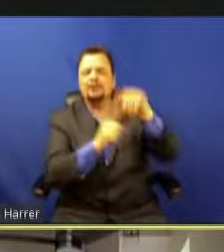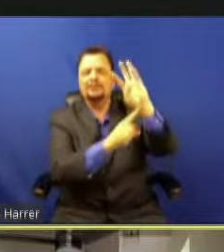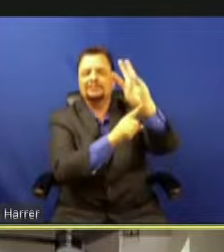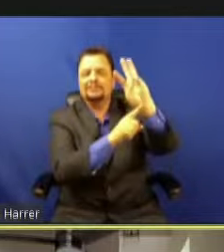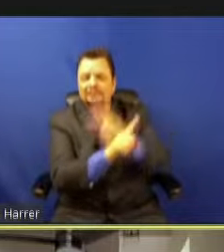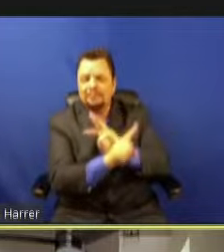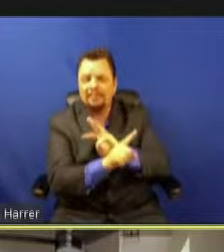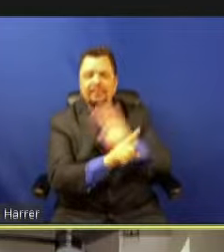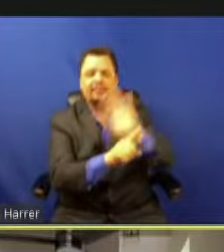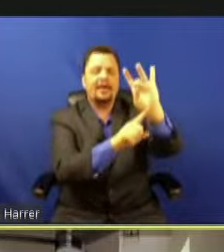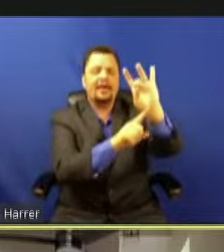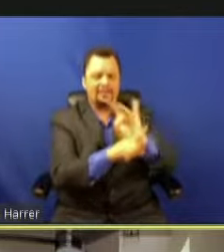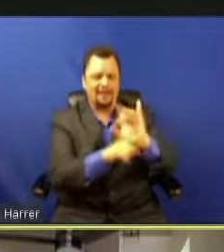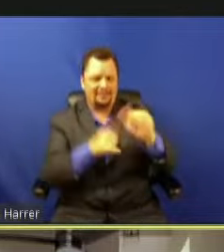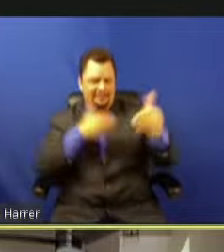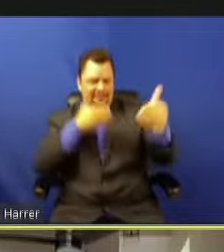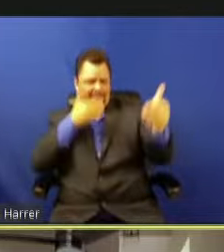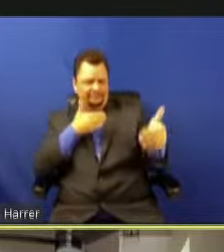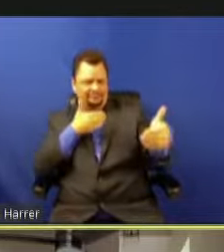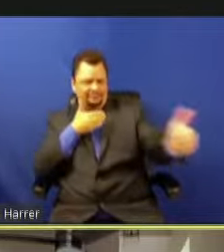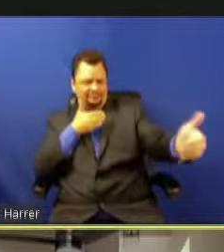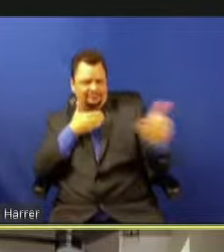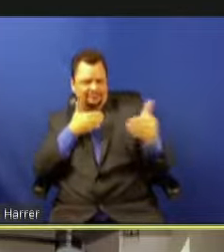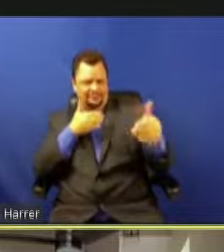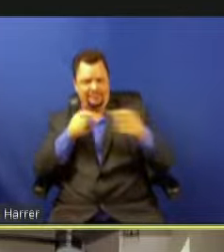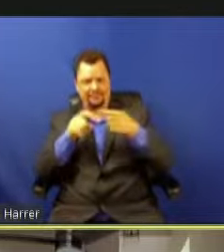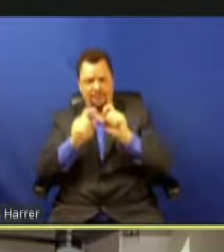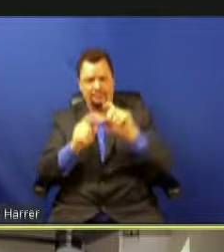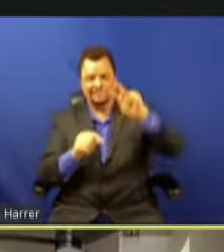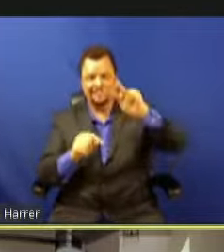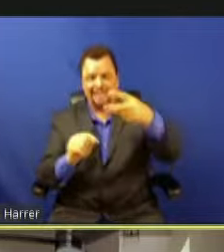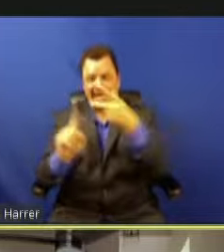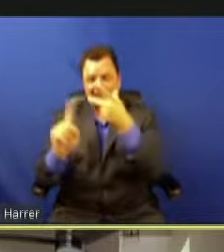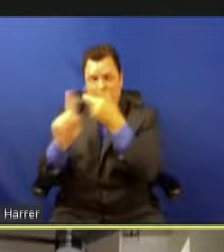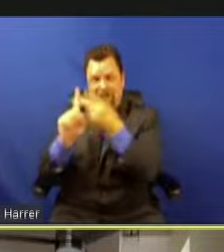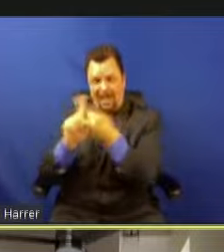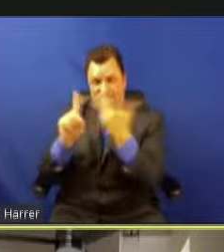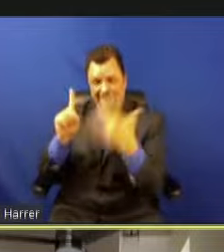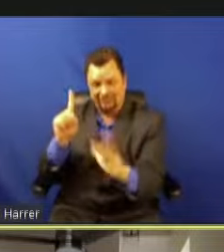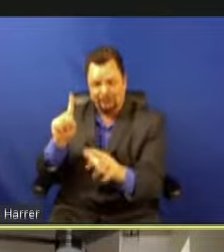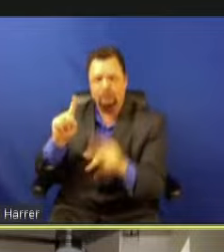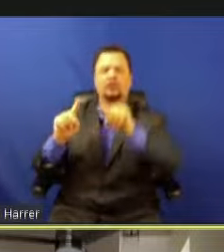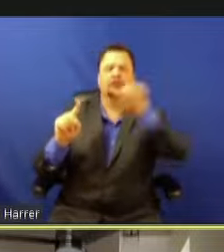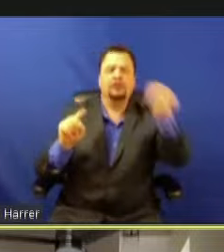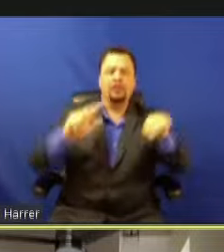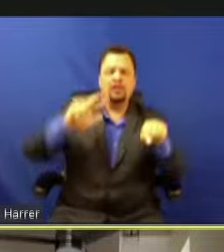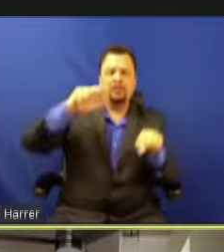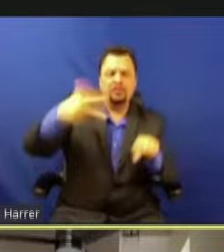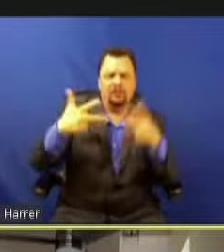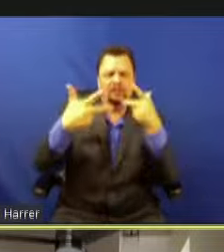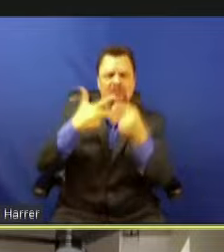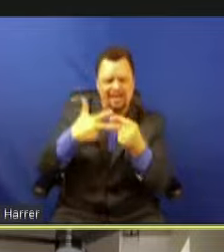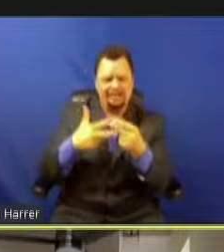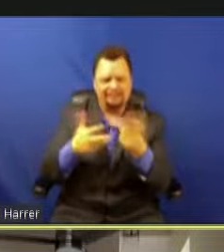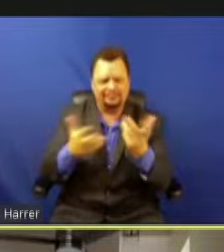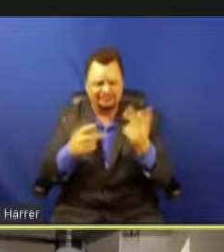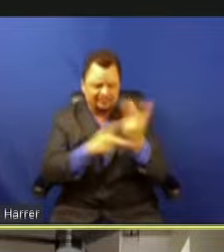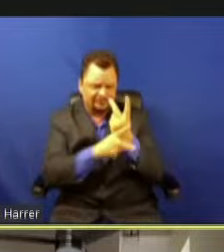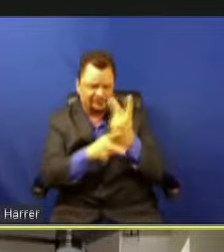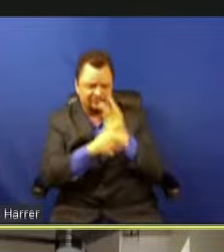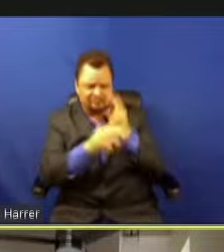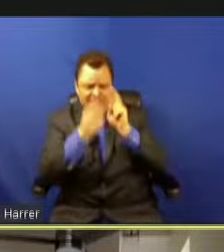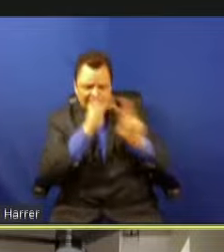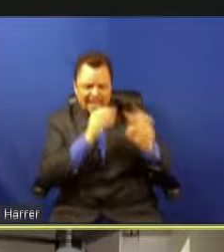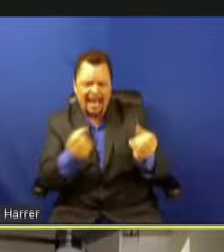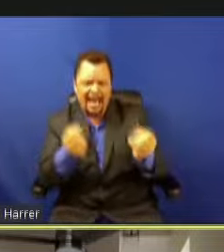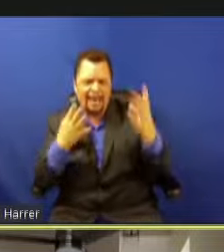dose to that date of the booster dose. And then we also looked at the anticipated demand. So how many eligible